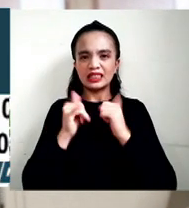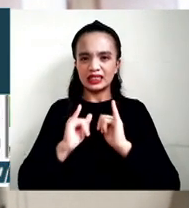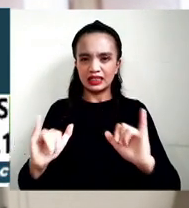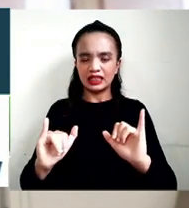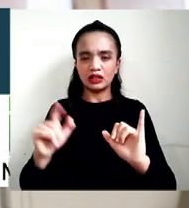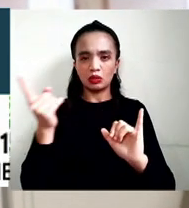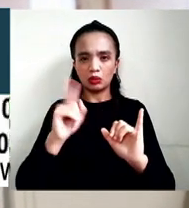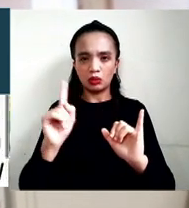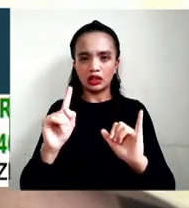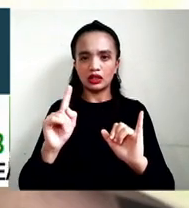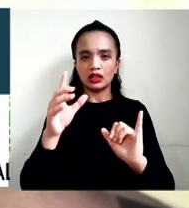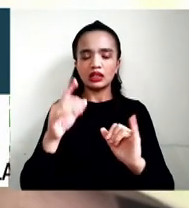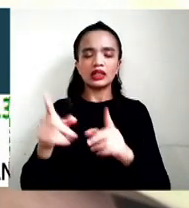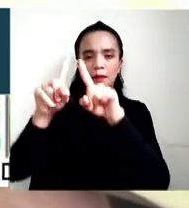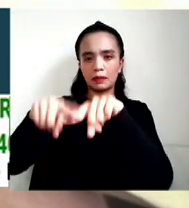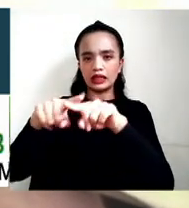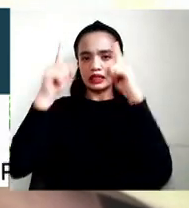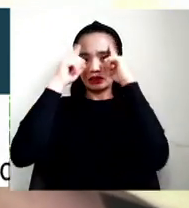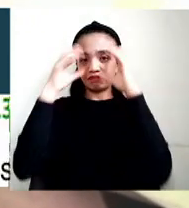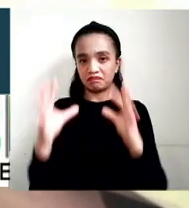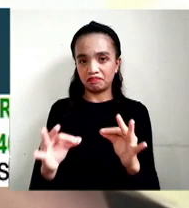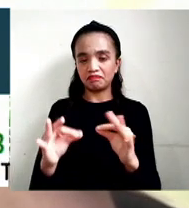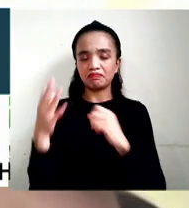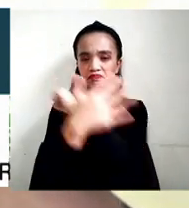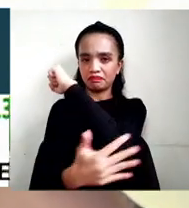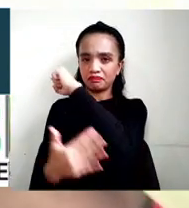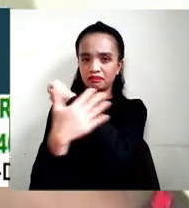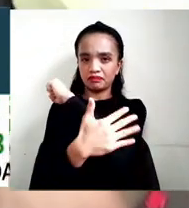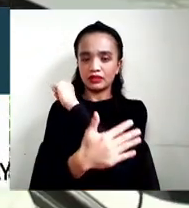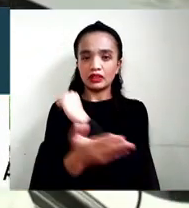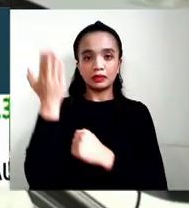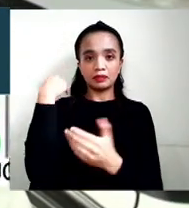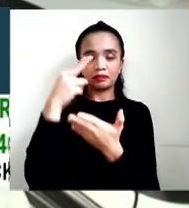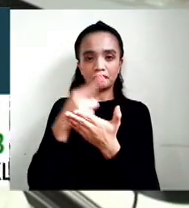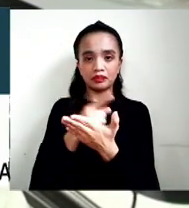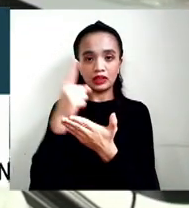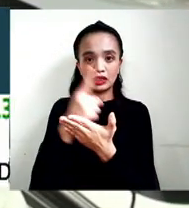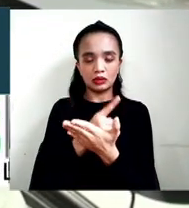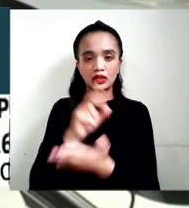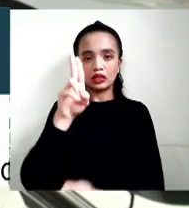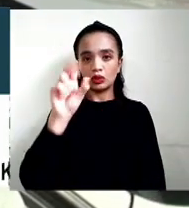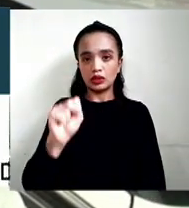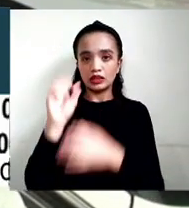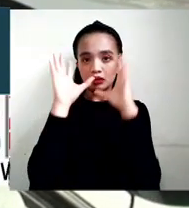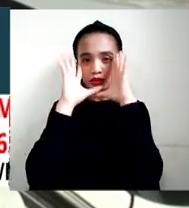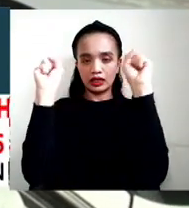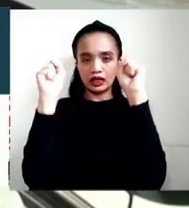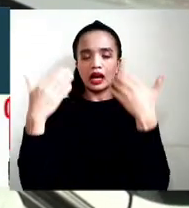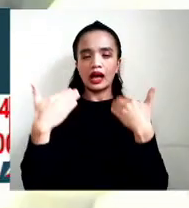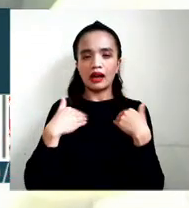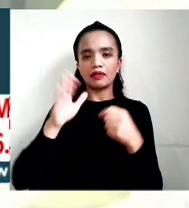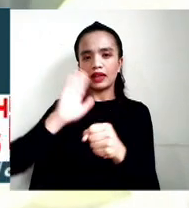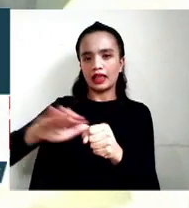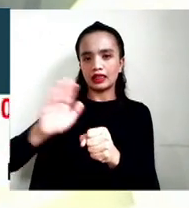local jurisdictions. Late last week, U.S. President Joe Biden said the U.S. would have enough vaccine doses for 300